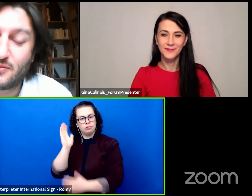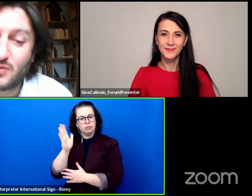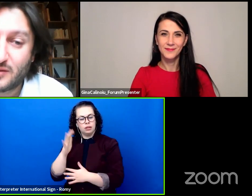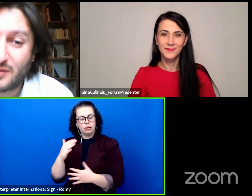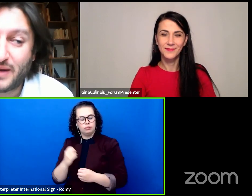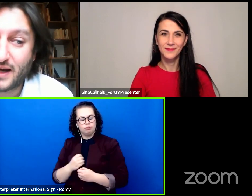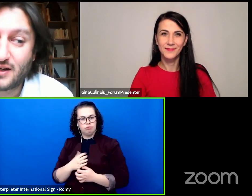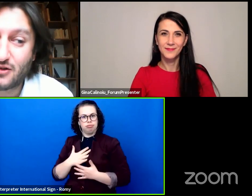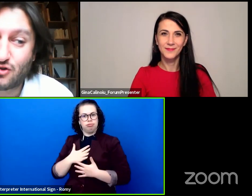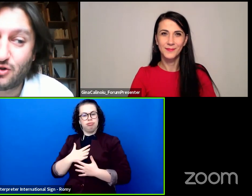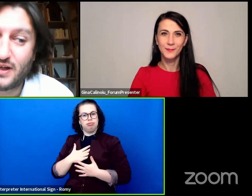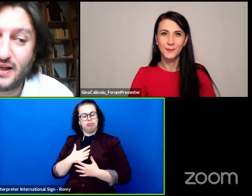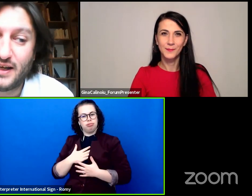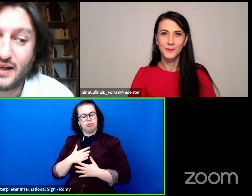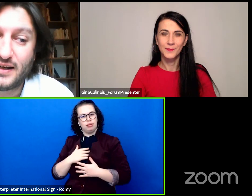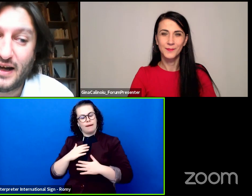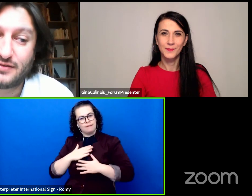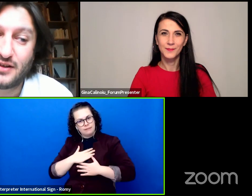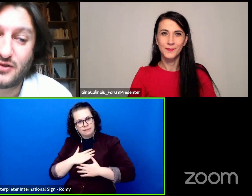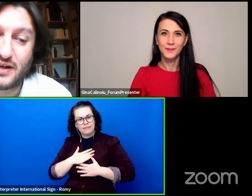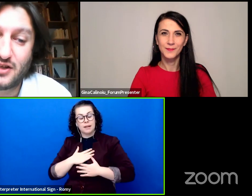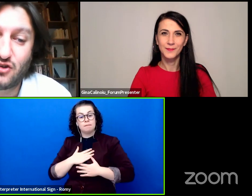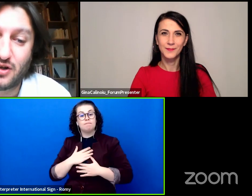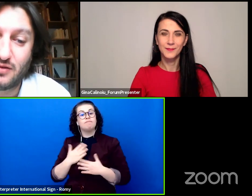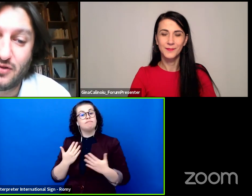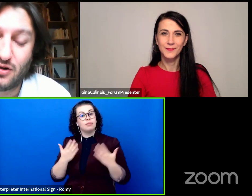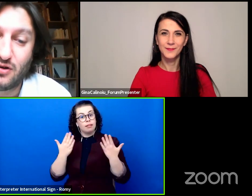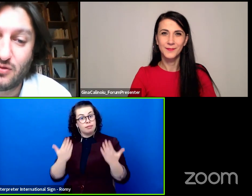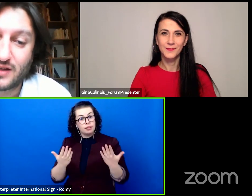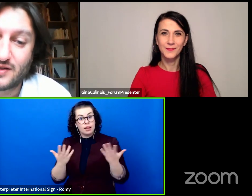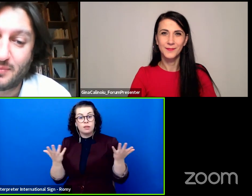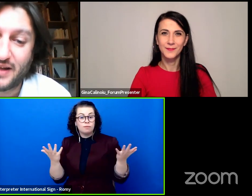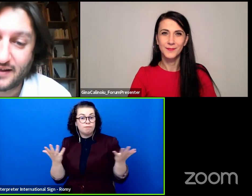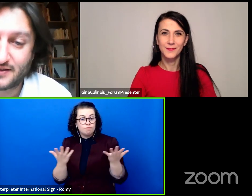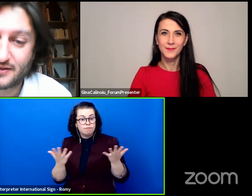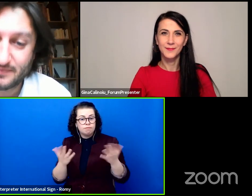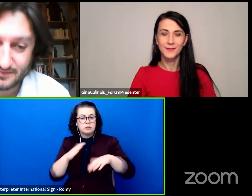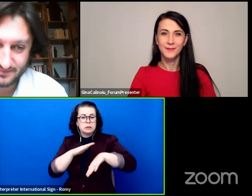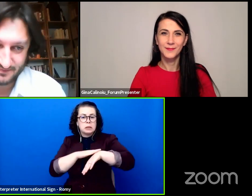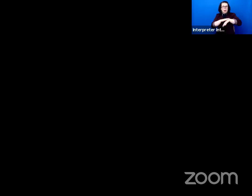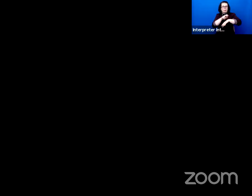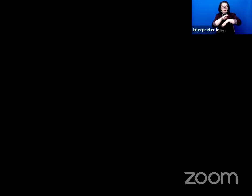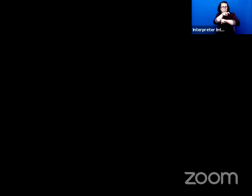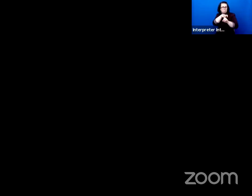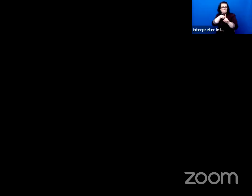We'll be back shortly after transition for what's up next.